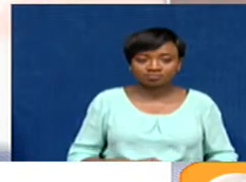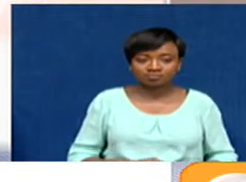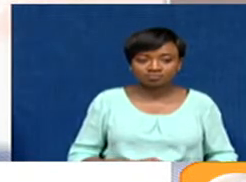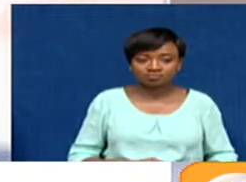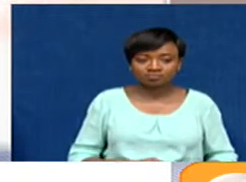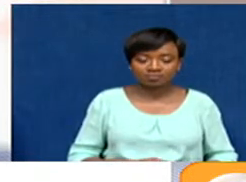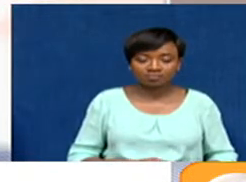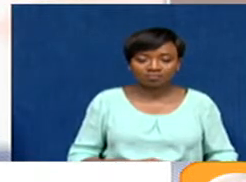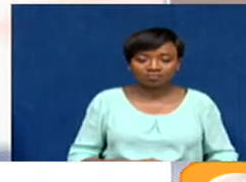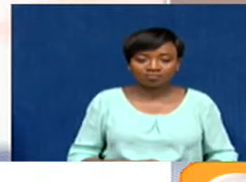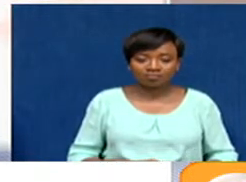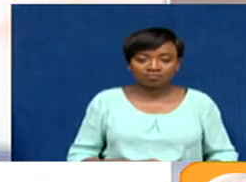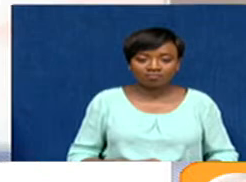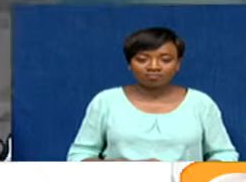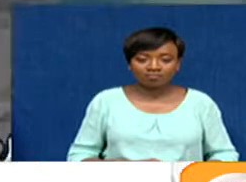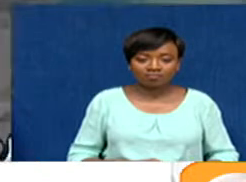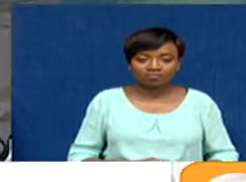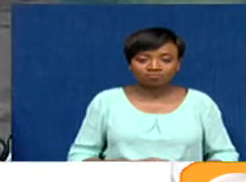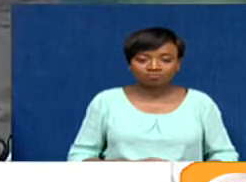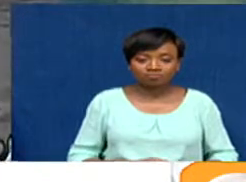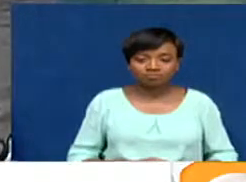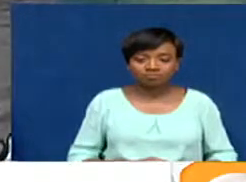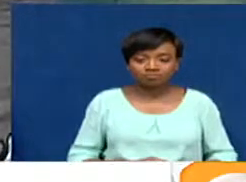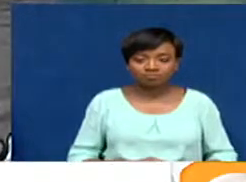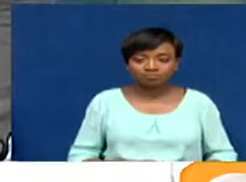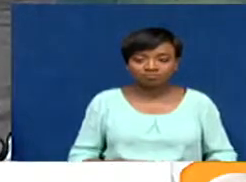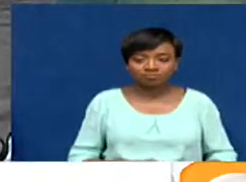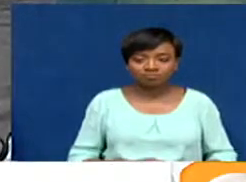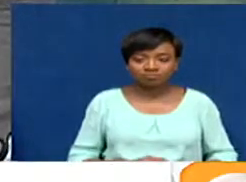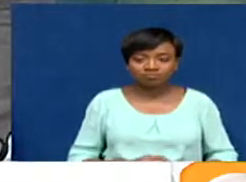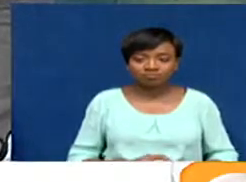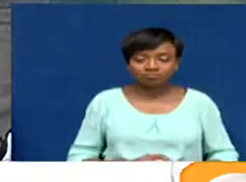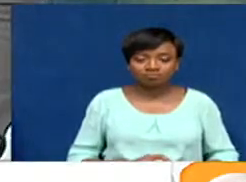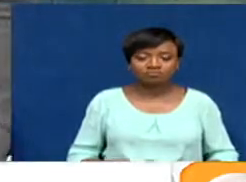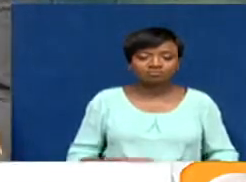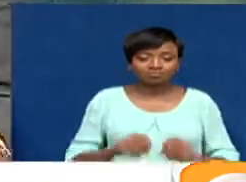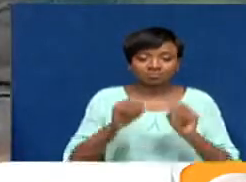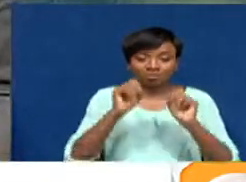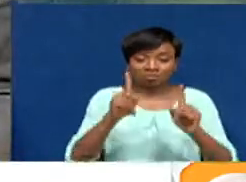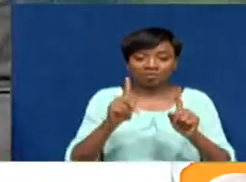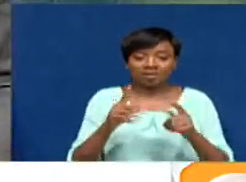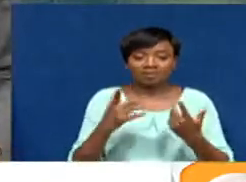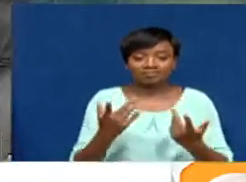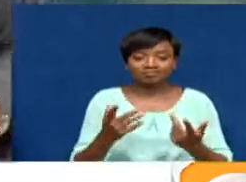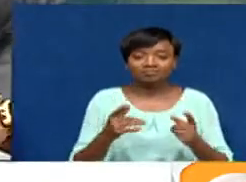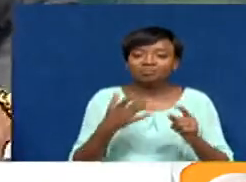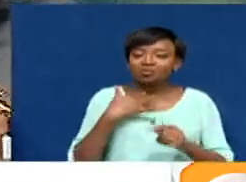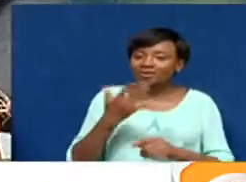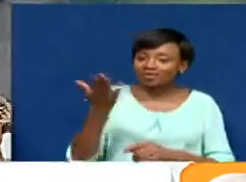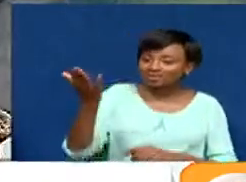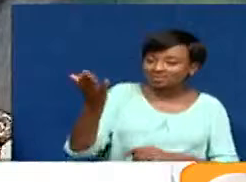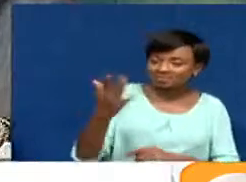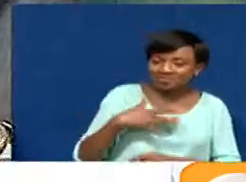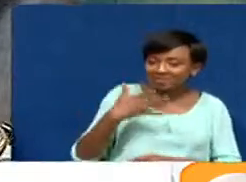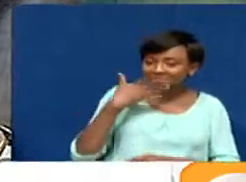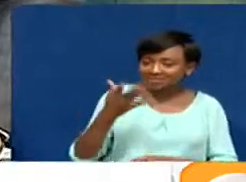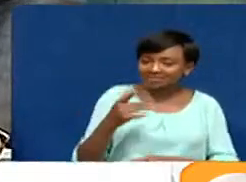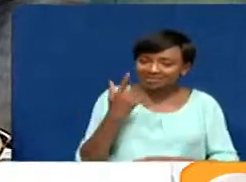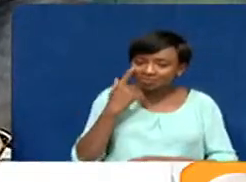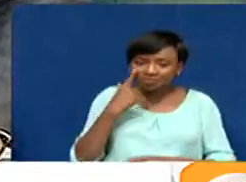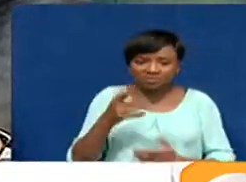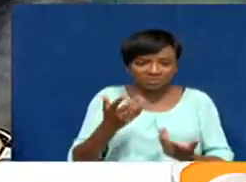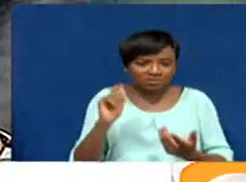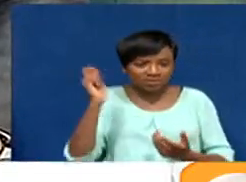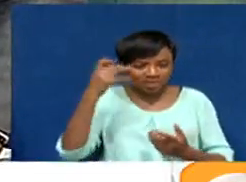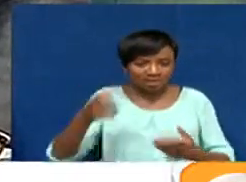price of fuel? Okay. All right, let's get some thoughts from, Marty, let me start with you. We are seeing Kenyans moving around